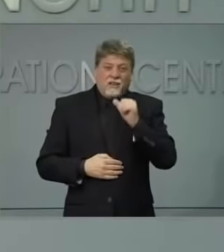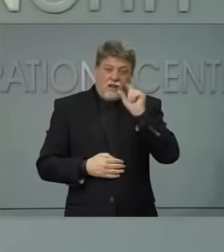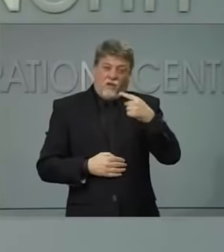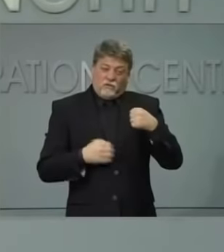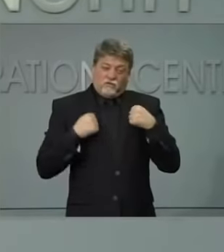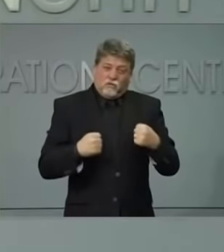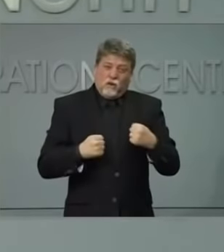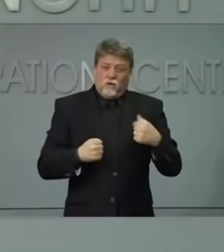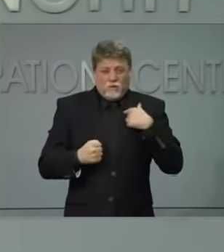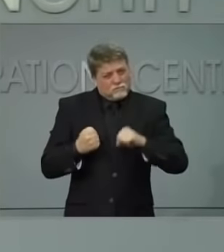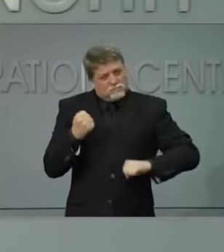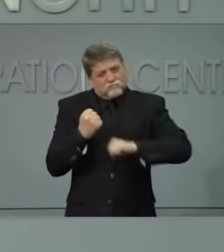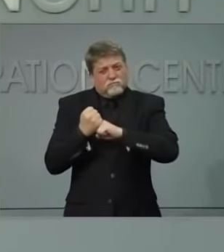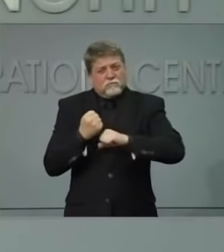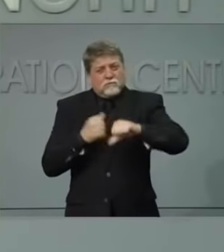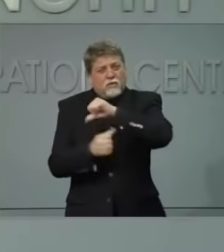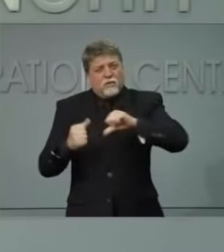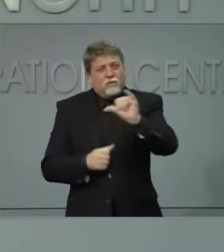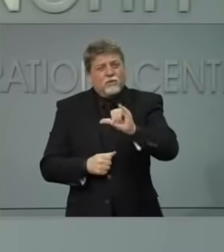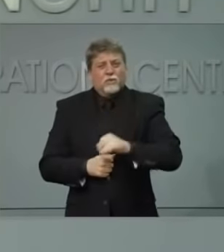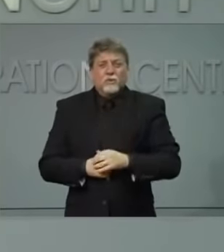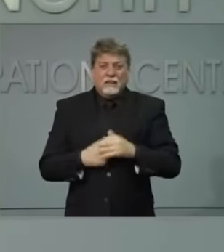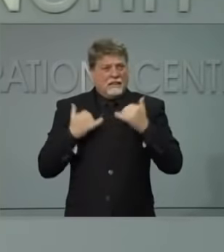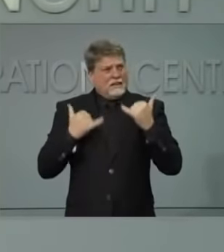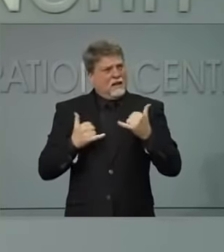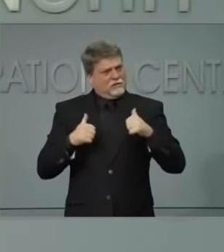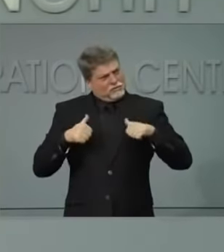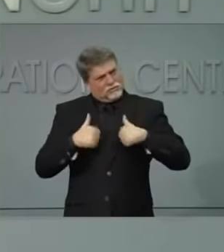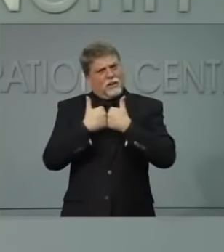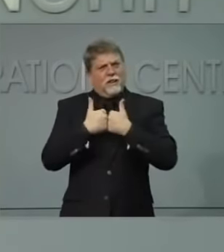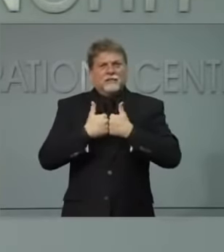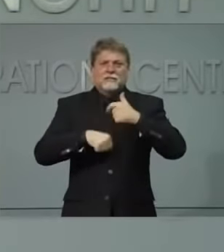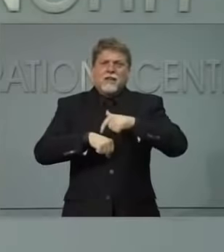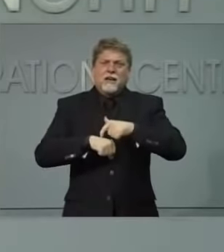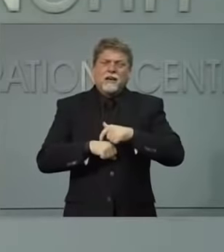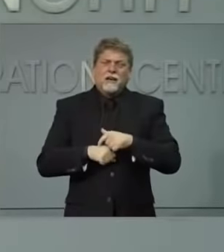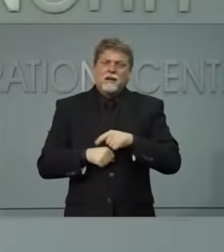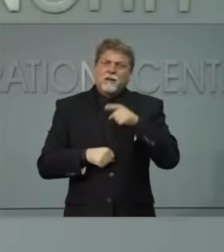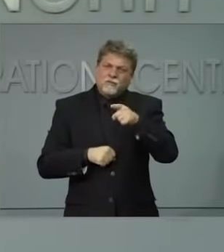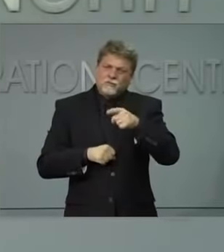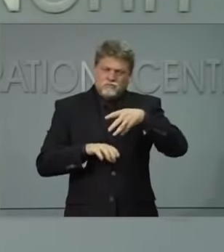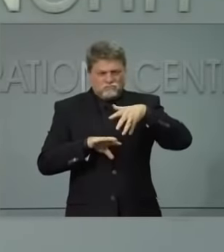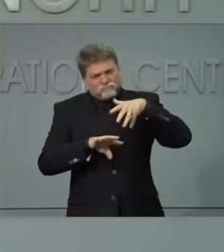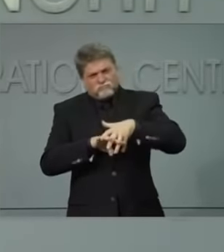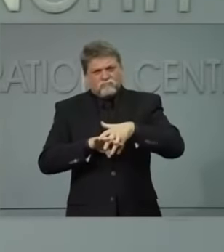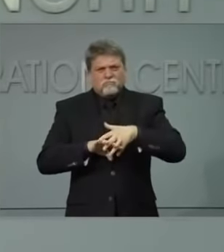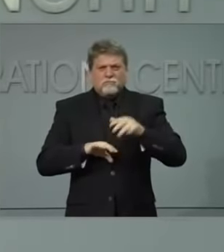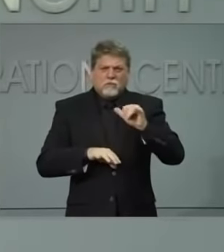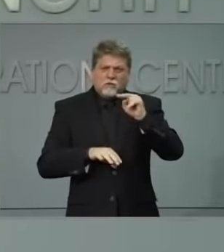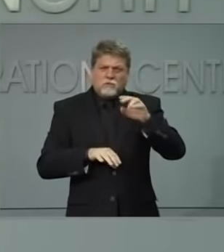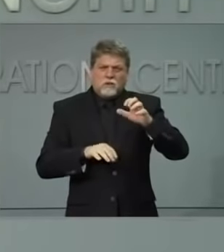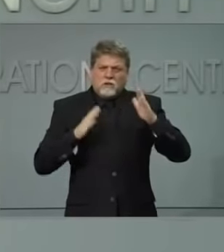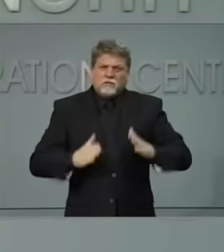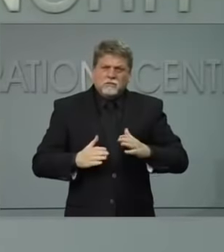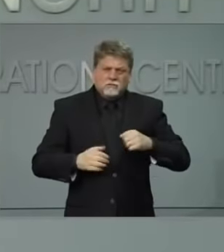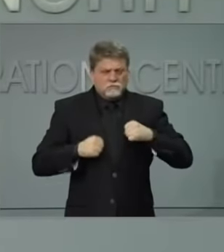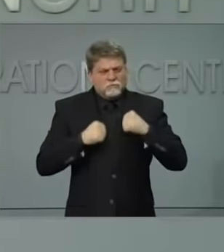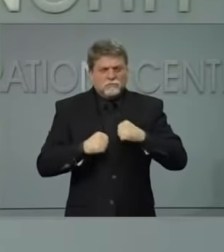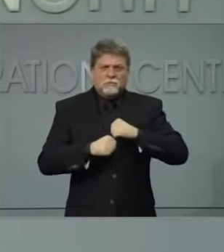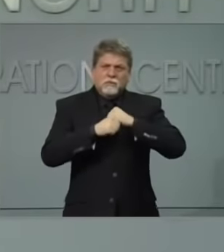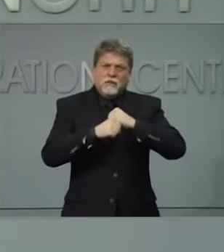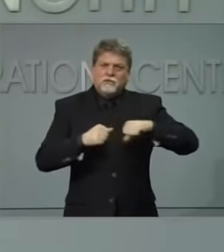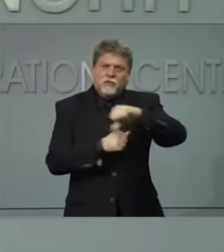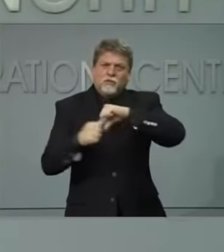tough times demand it. Dig deep and keep tapping into that North Carolina spirit to keep each other